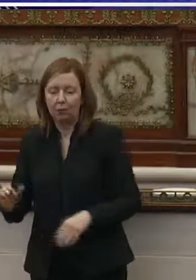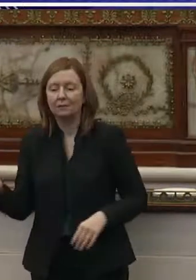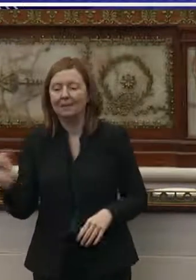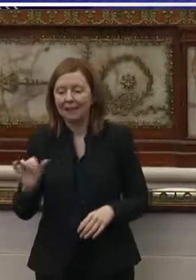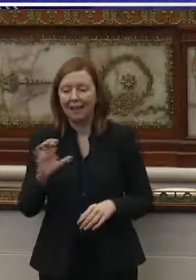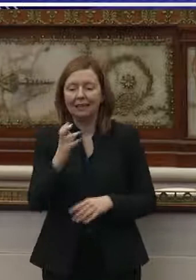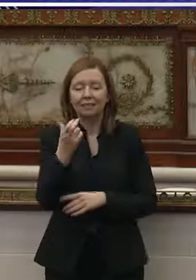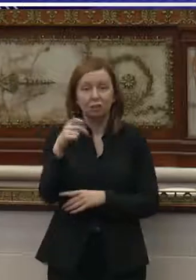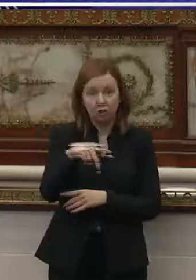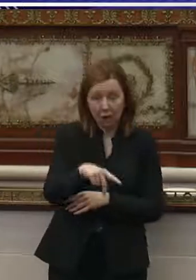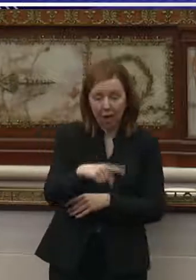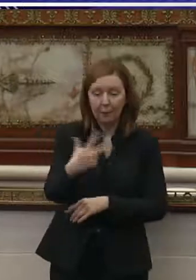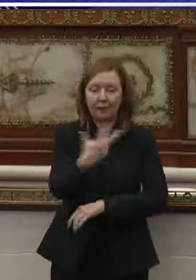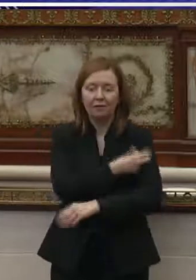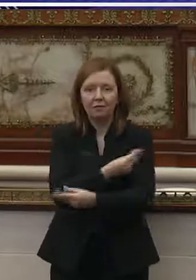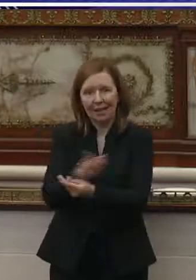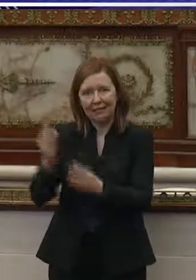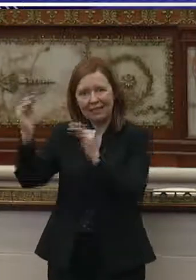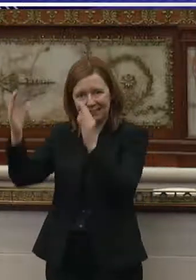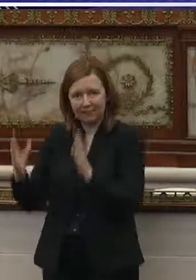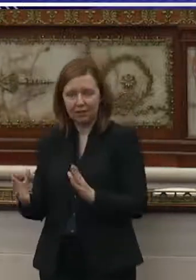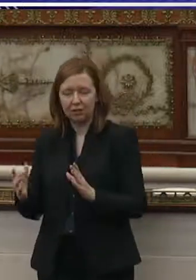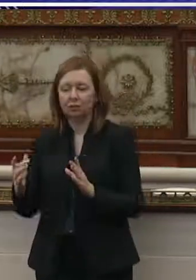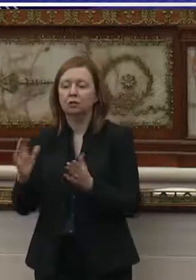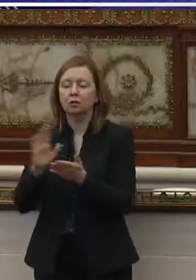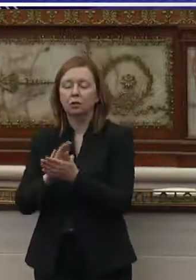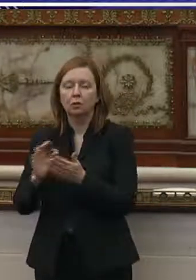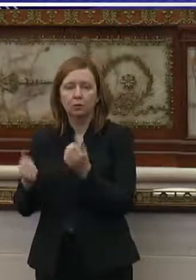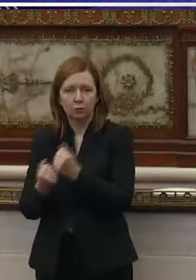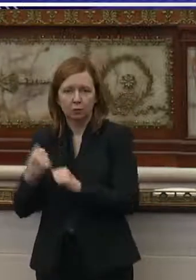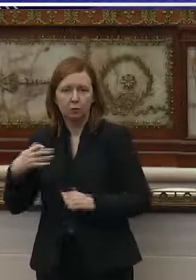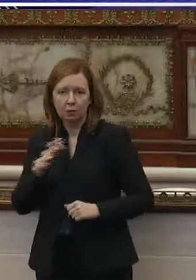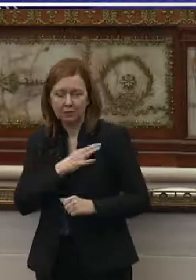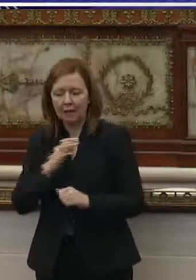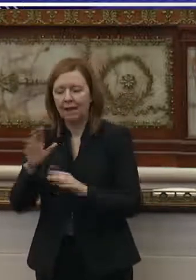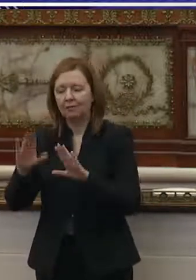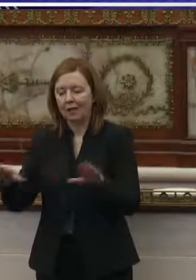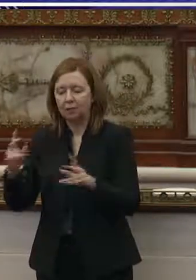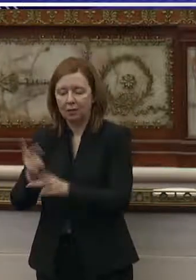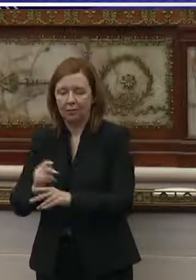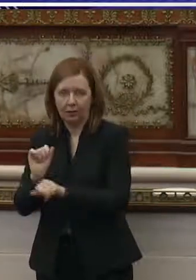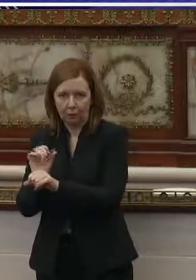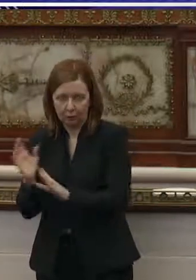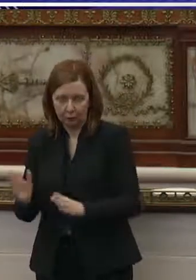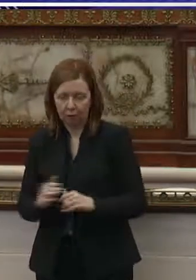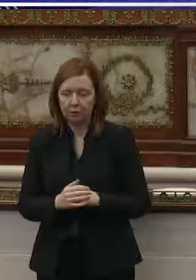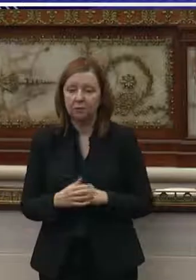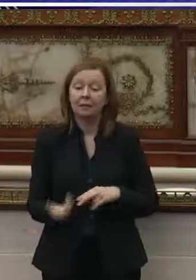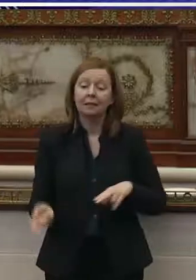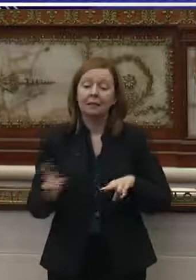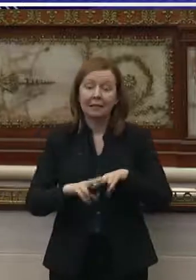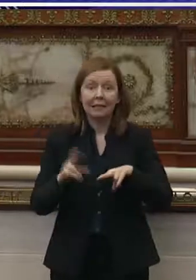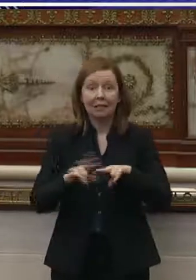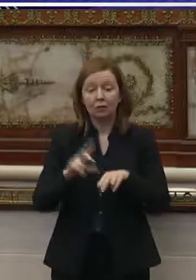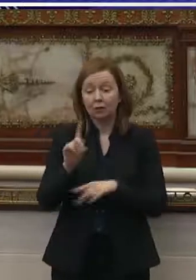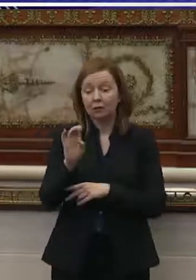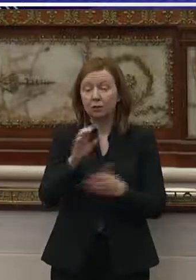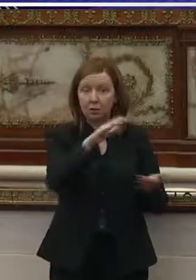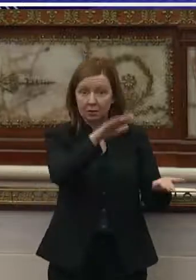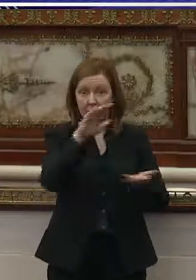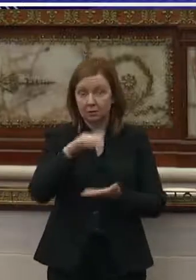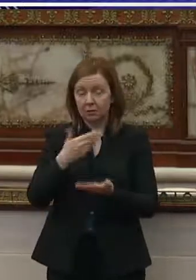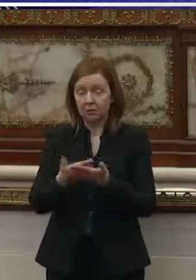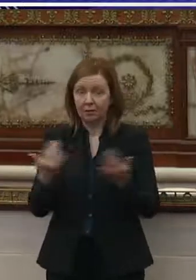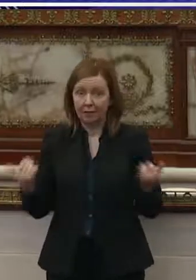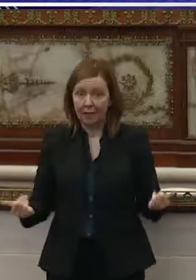Children's Hospital of Philadelphia vaccinating teachers, school support staff, and childcare workers. With increased doses arriving in Philadelphia, at this point,